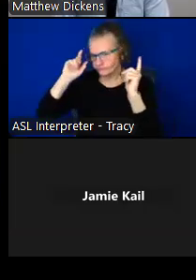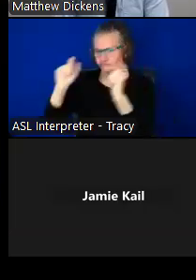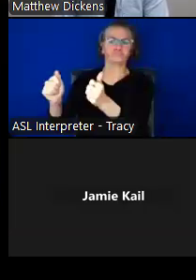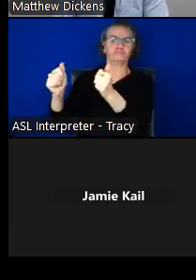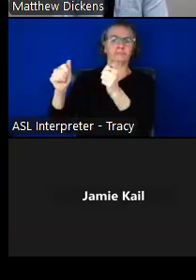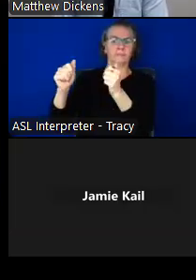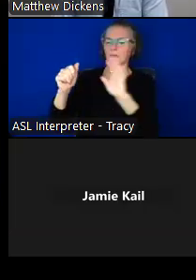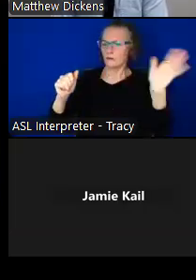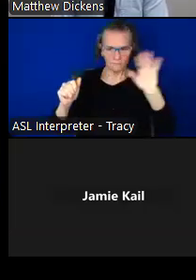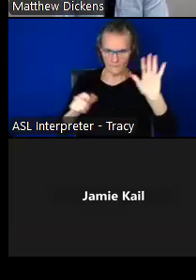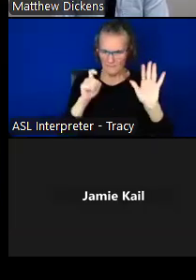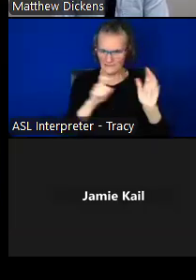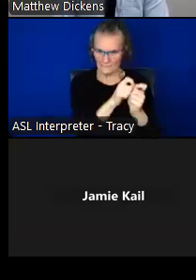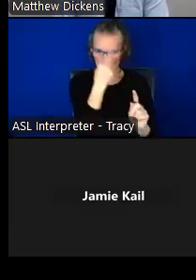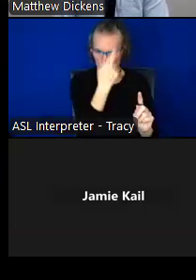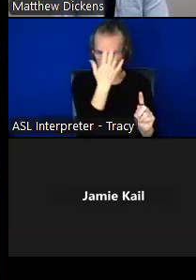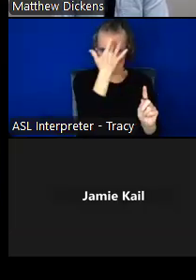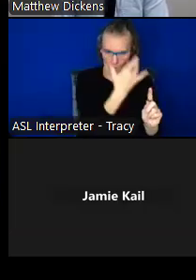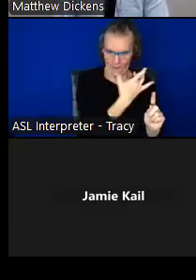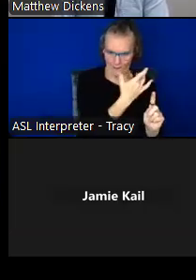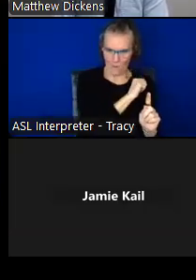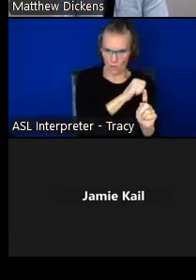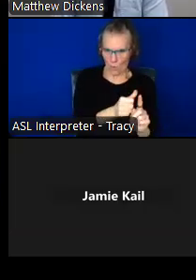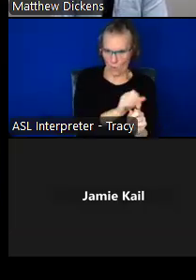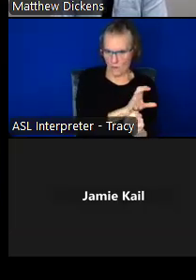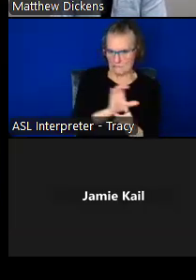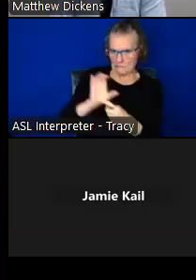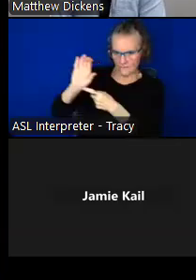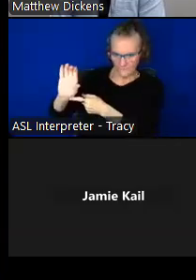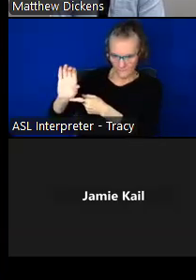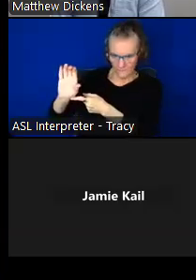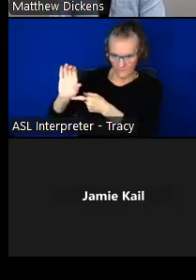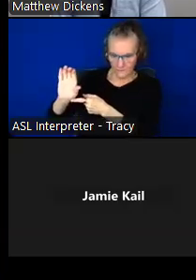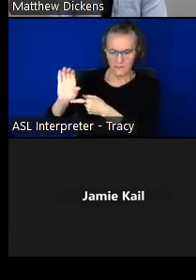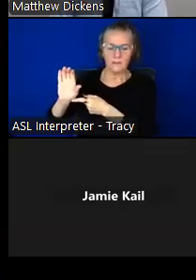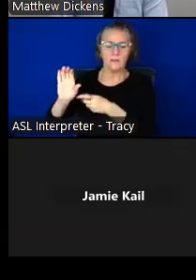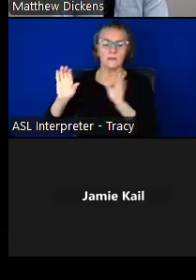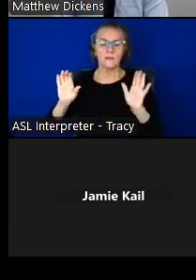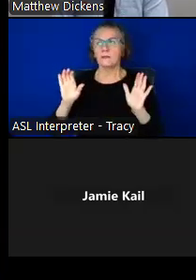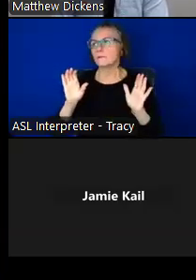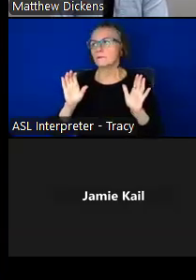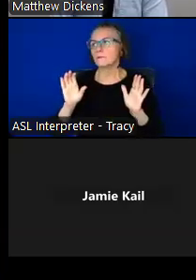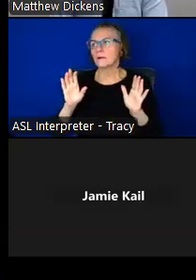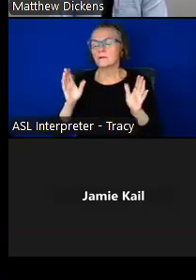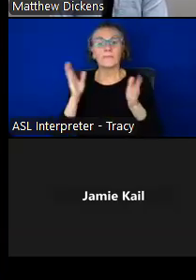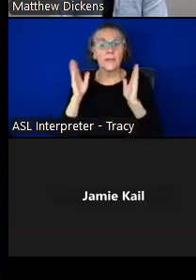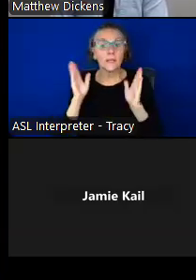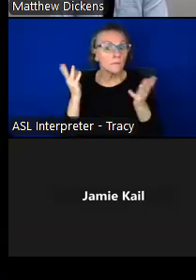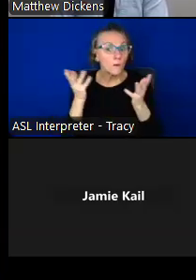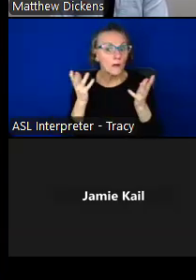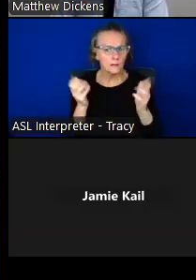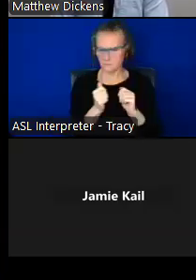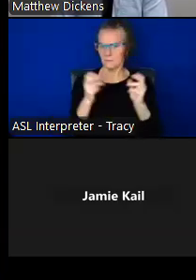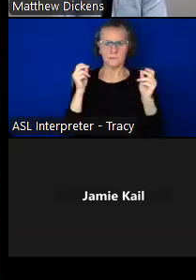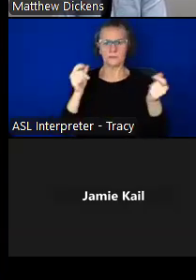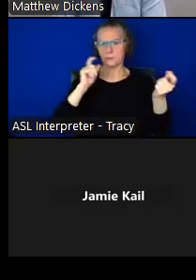know why that individual is given access to the account. Things to kind of be aware of is, are there sudden